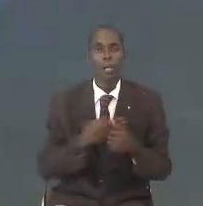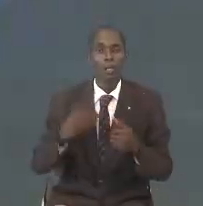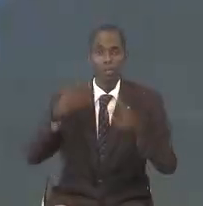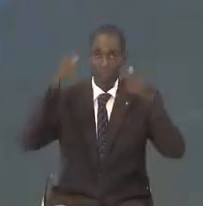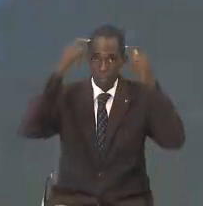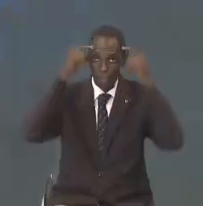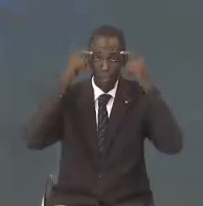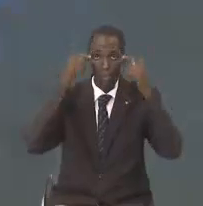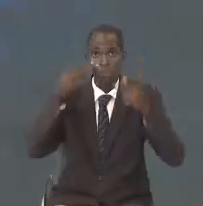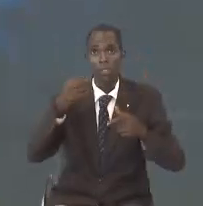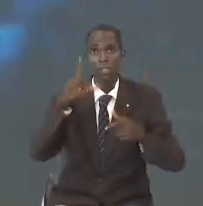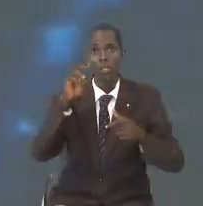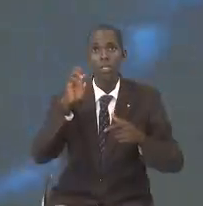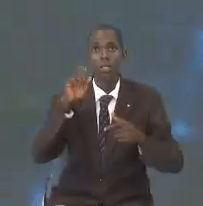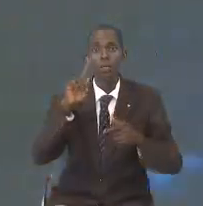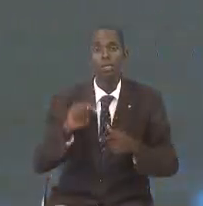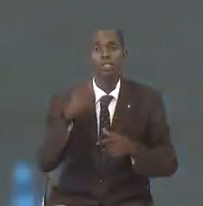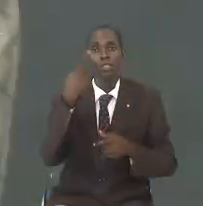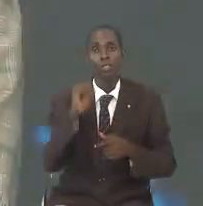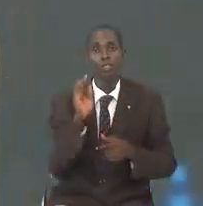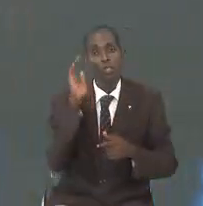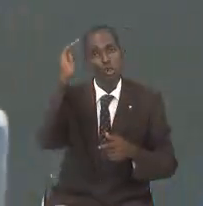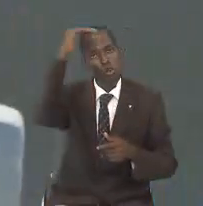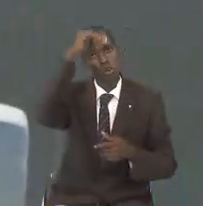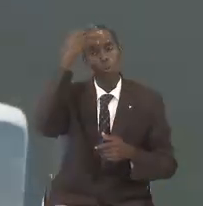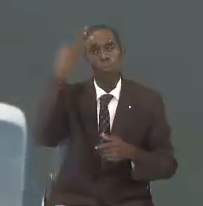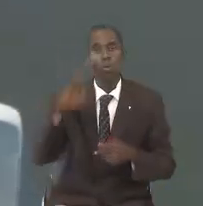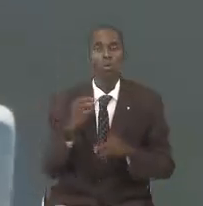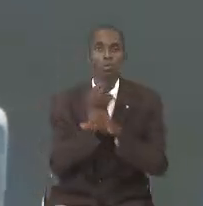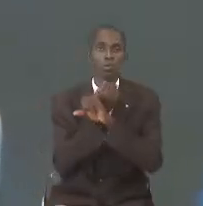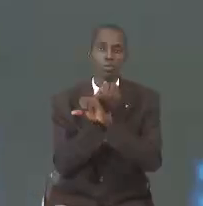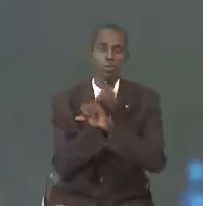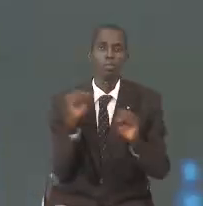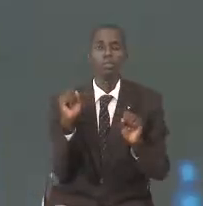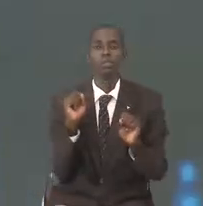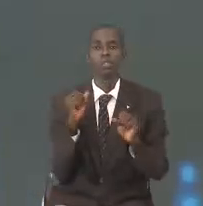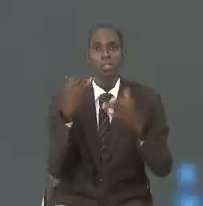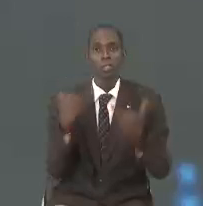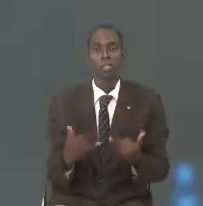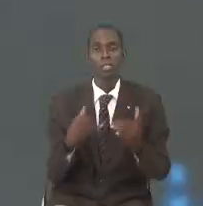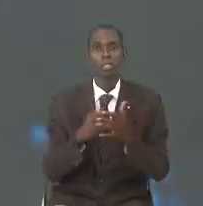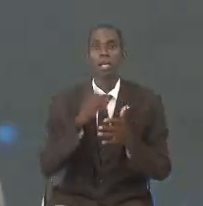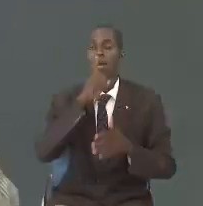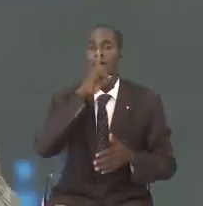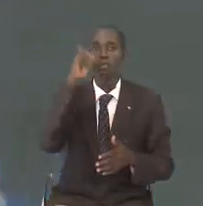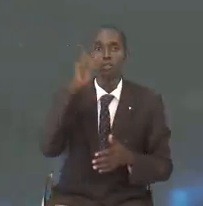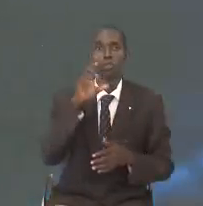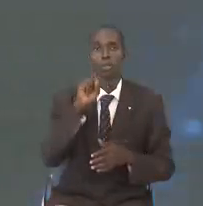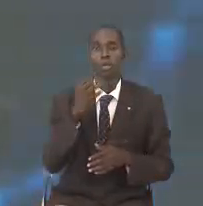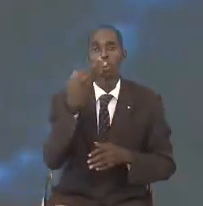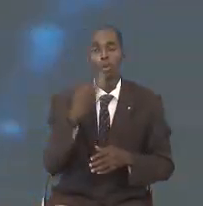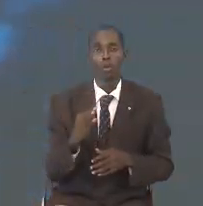of salvation. Now verse 9 assures us, for God has